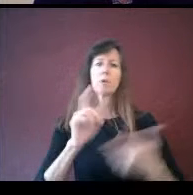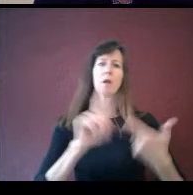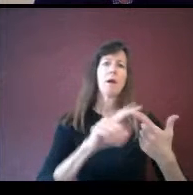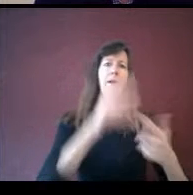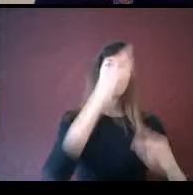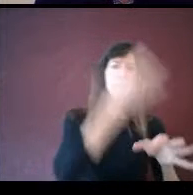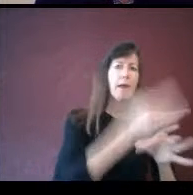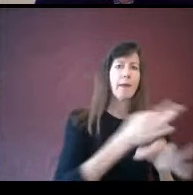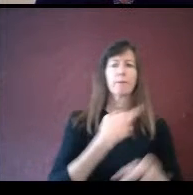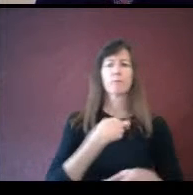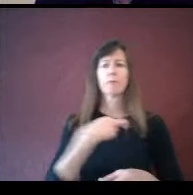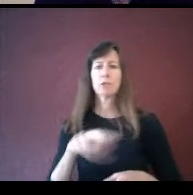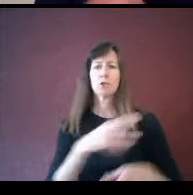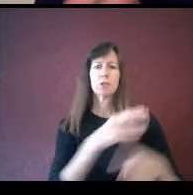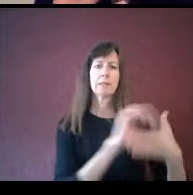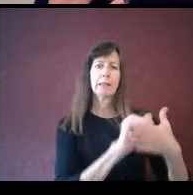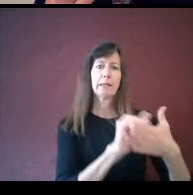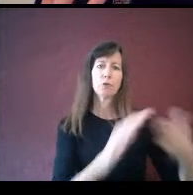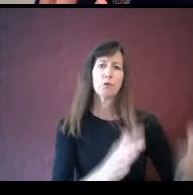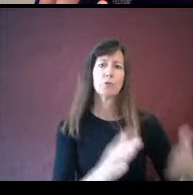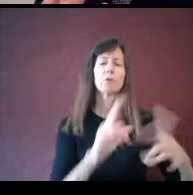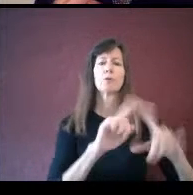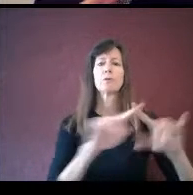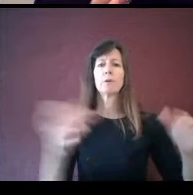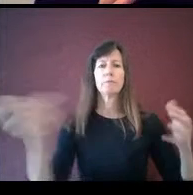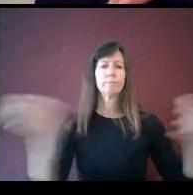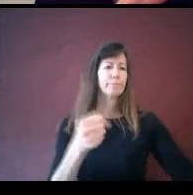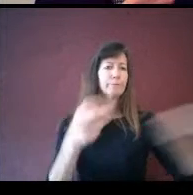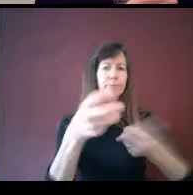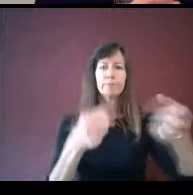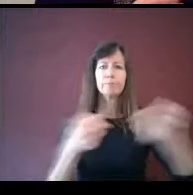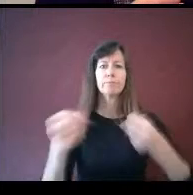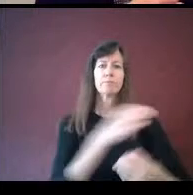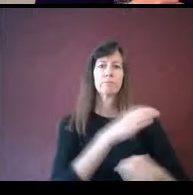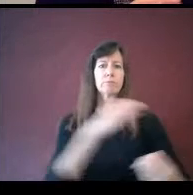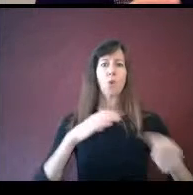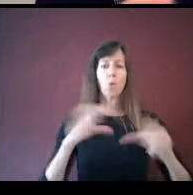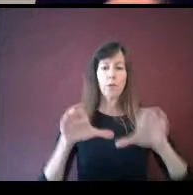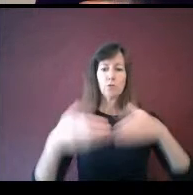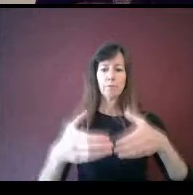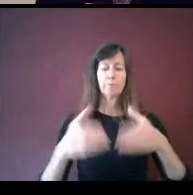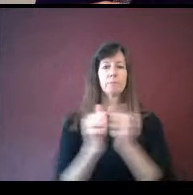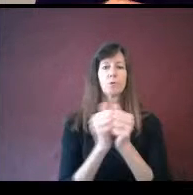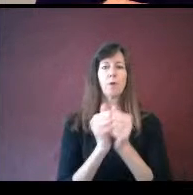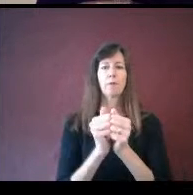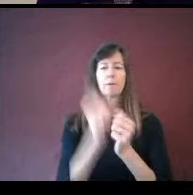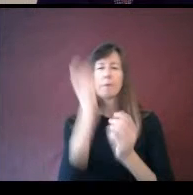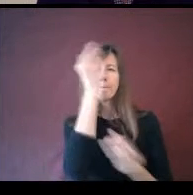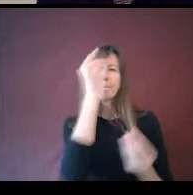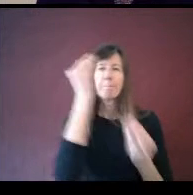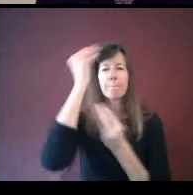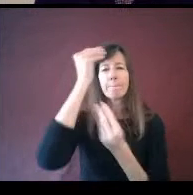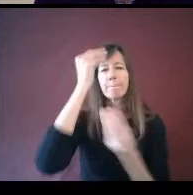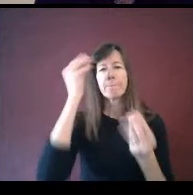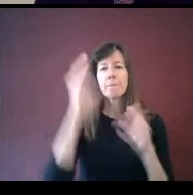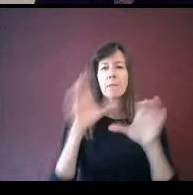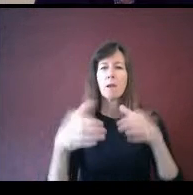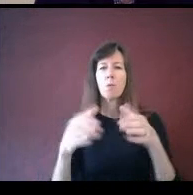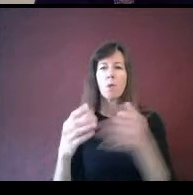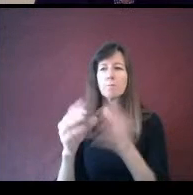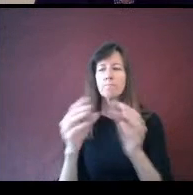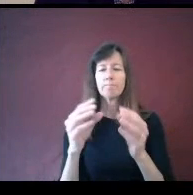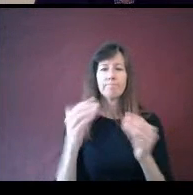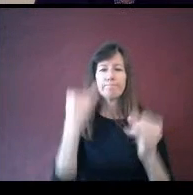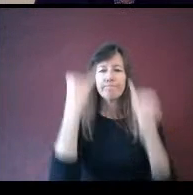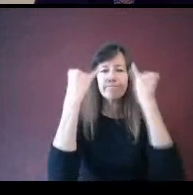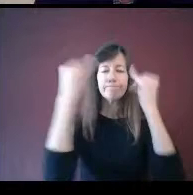and others, to make sure that we're thinking through a really a safe and equitable way to